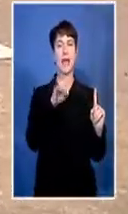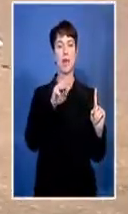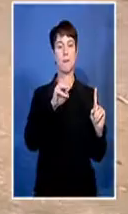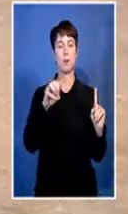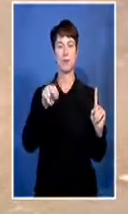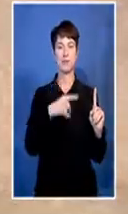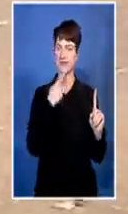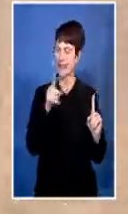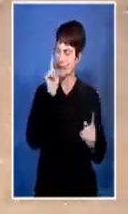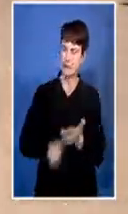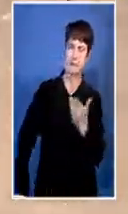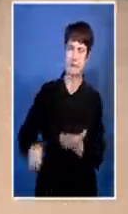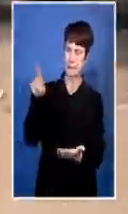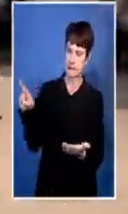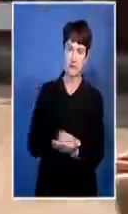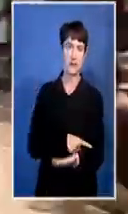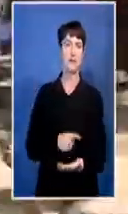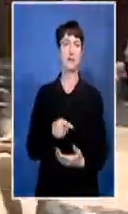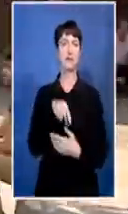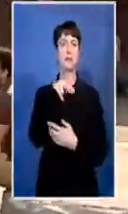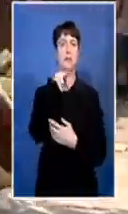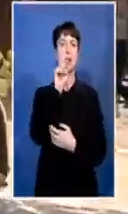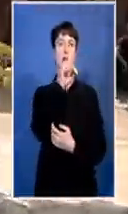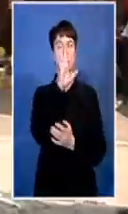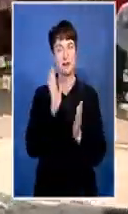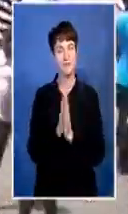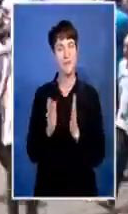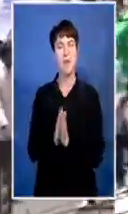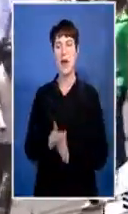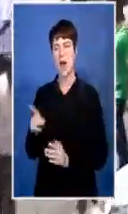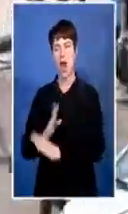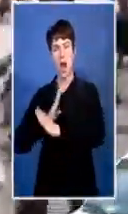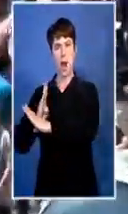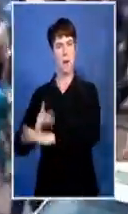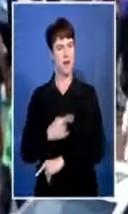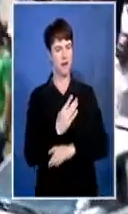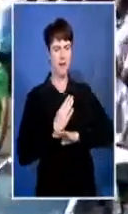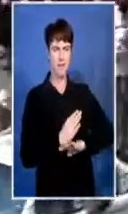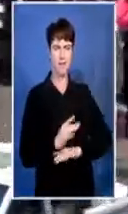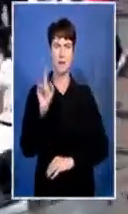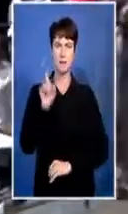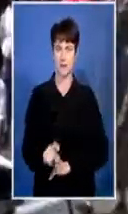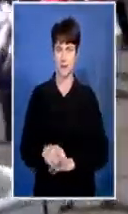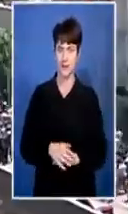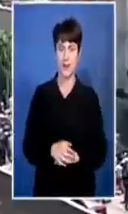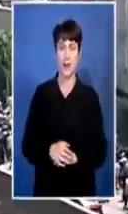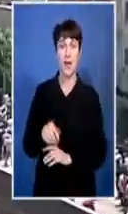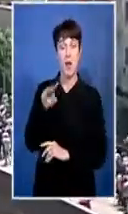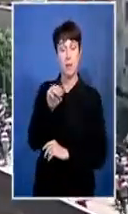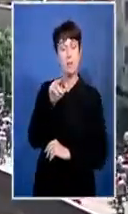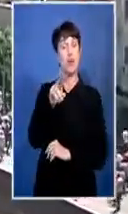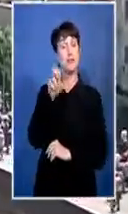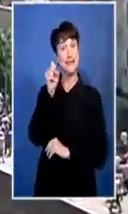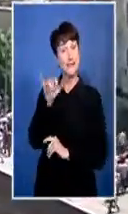The European Union is calling for maximum restraint by all sides. Morsi became Egypt's first freely elected leader in